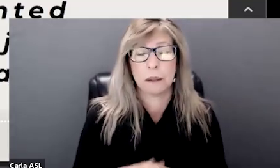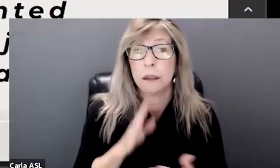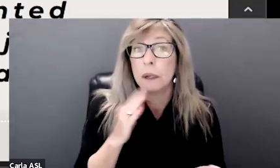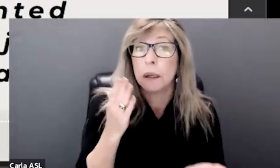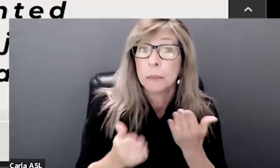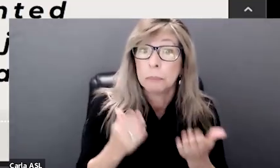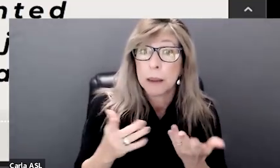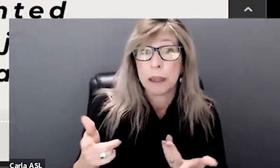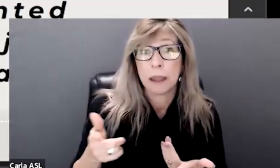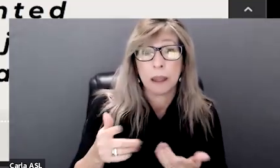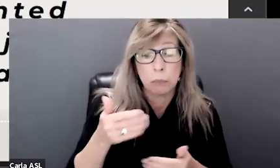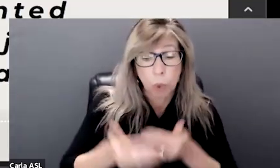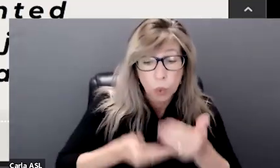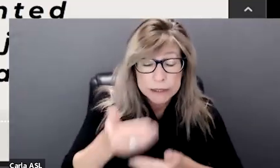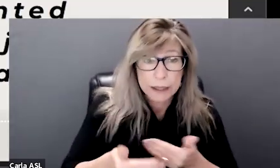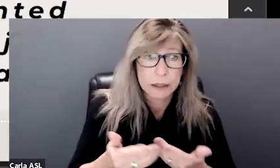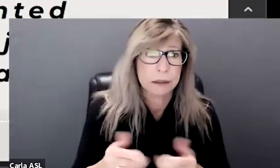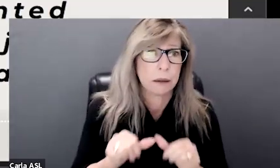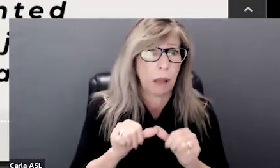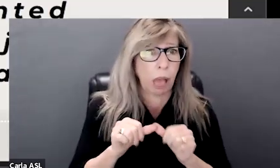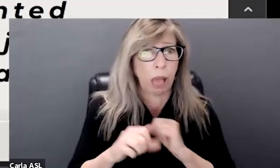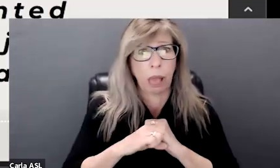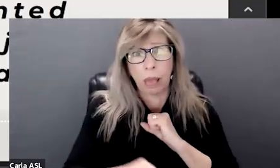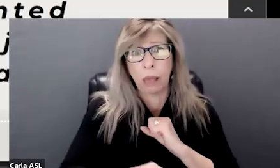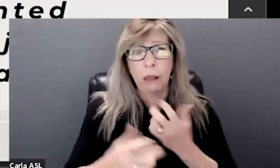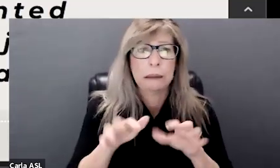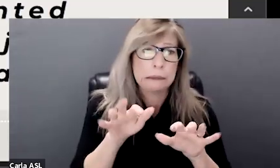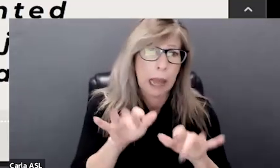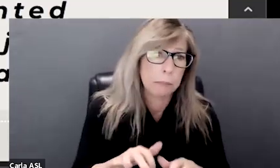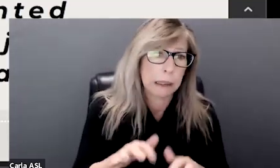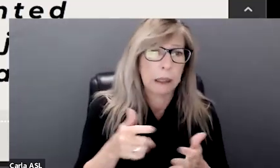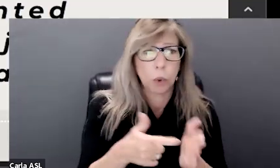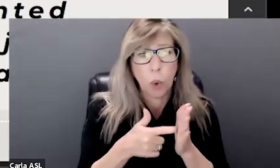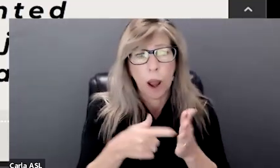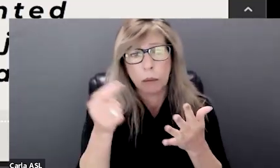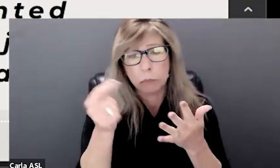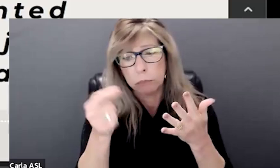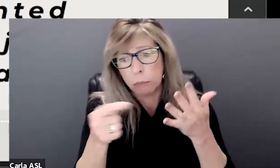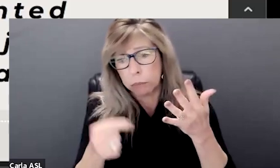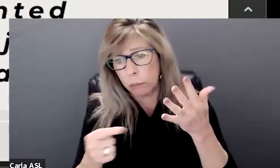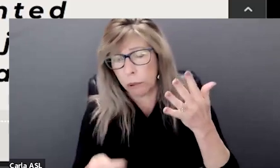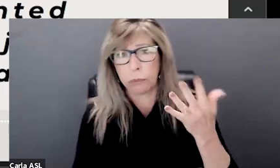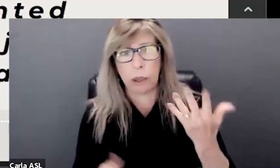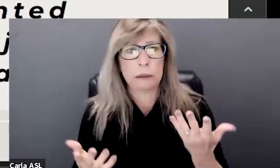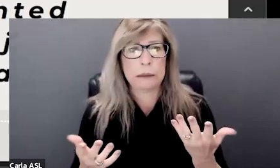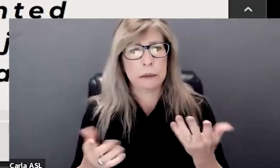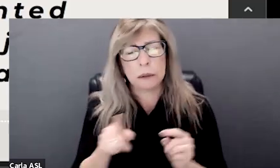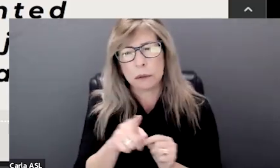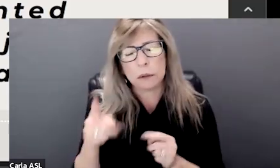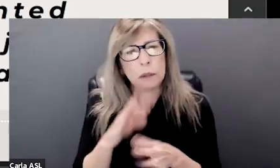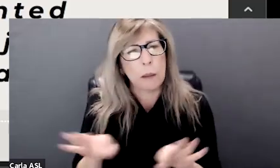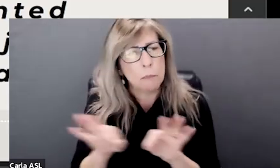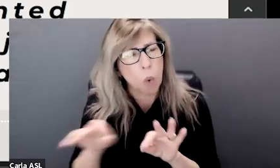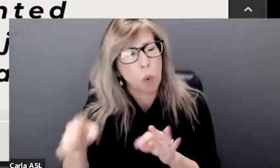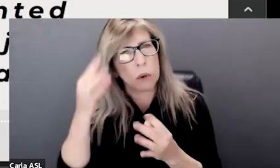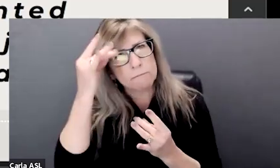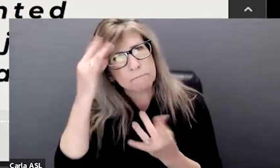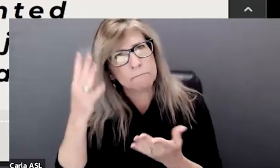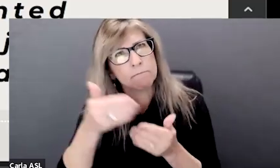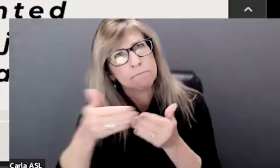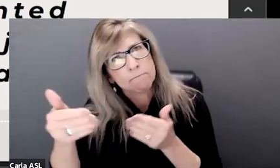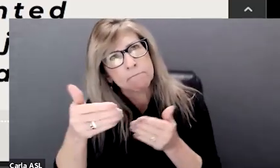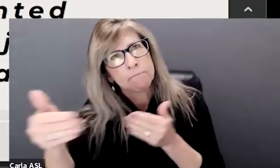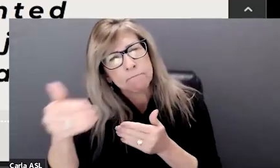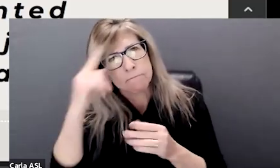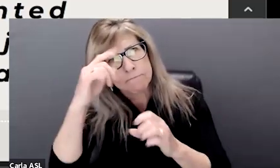requires a lot of extensive typing and box selection. There's a lot of things to be thinking about. We just want to be thinking ahead in the